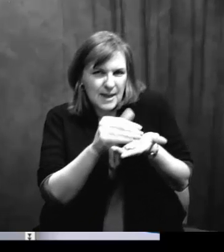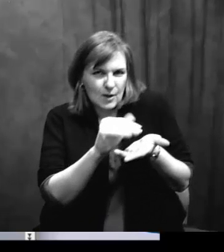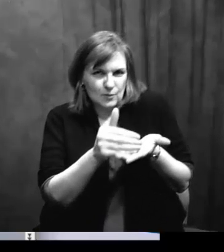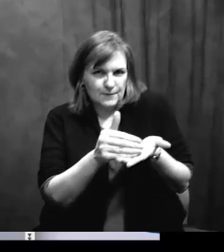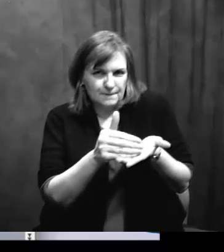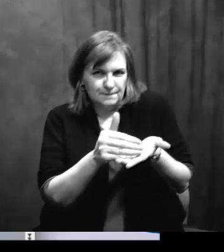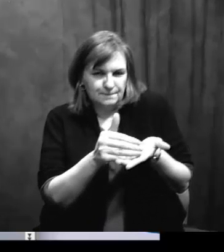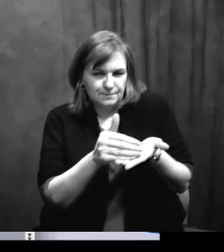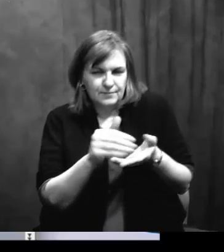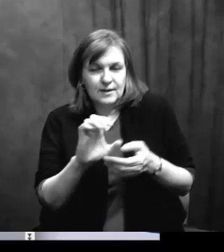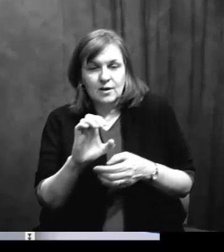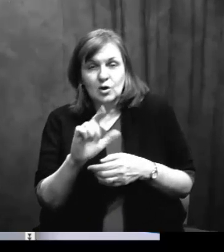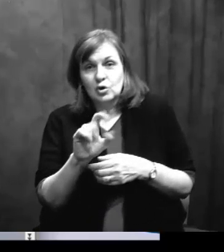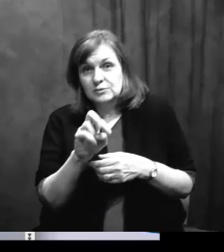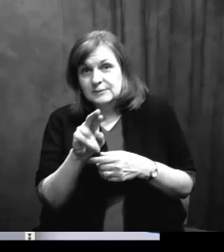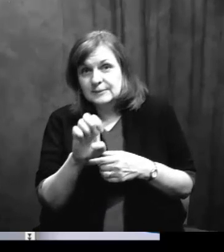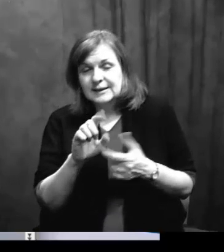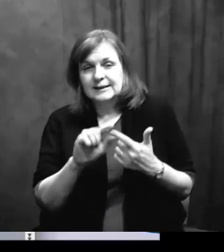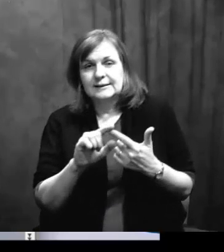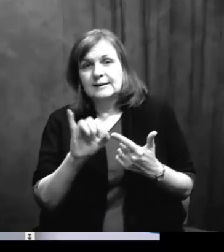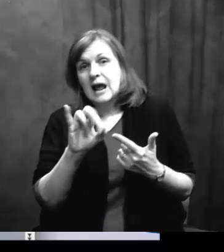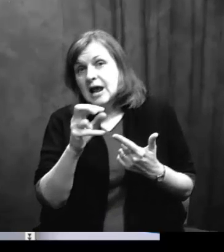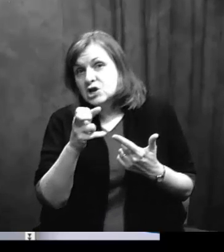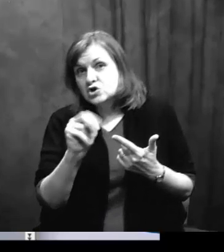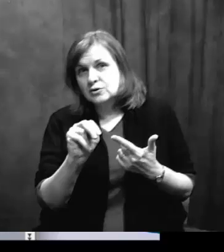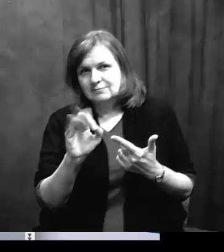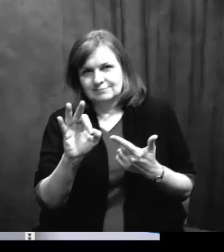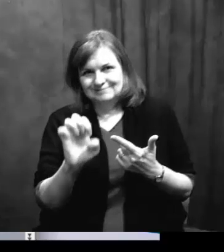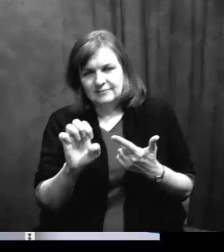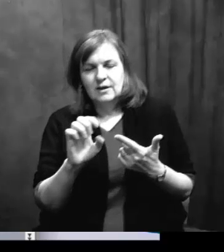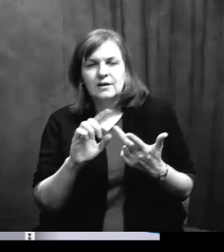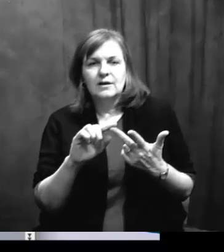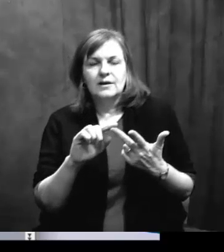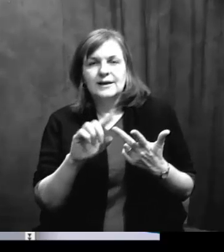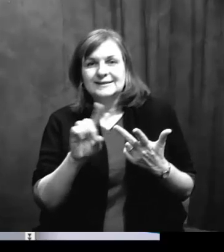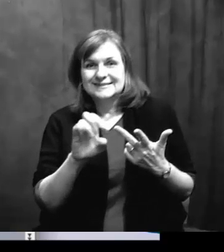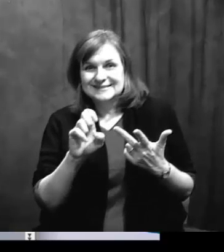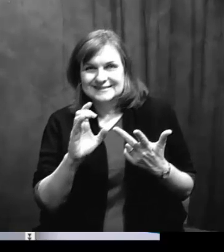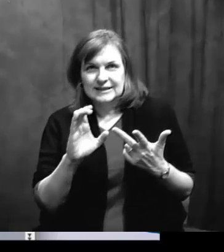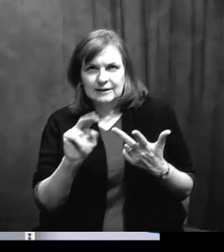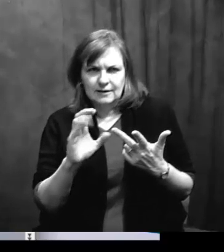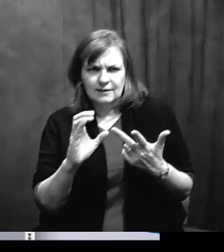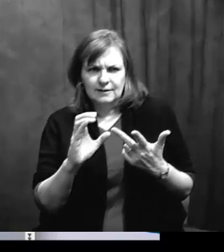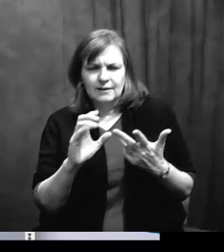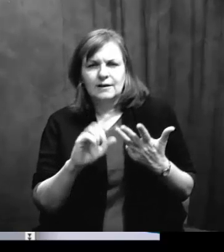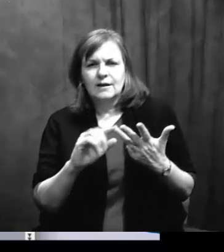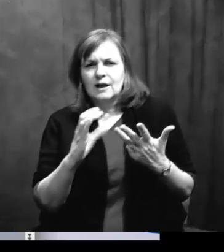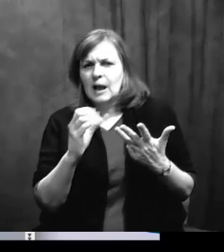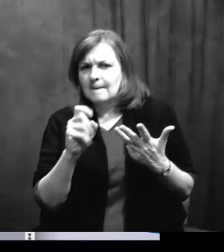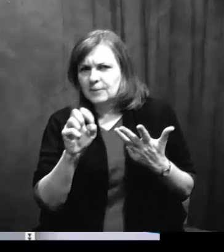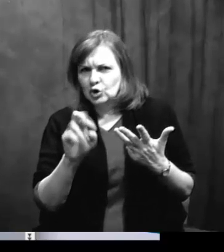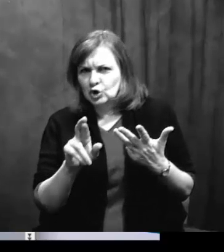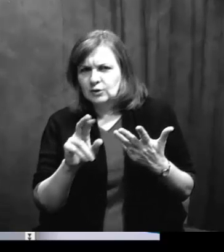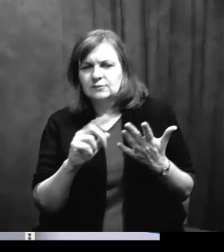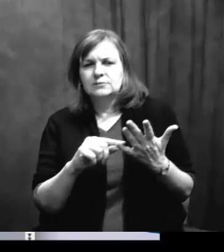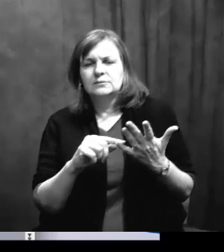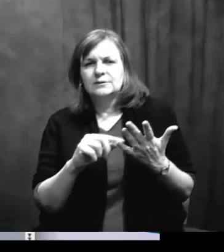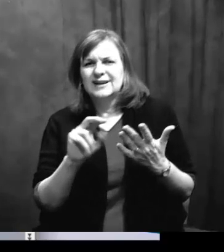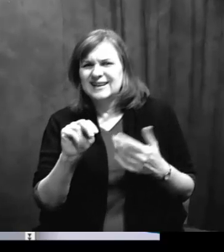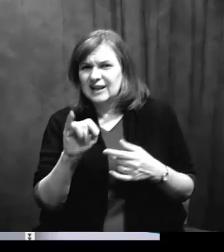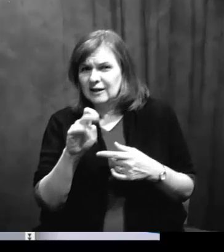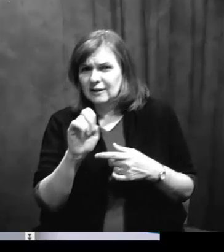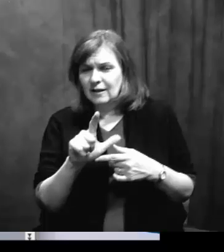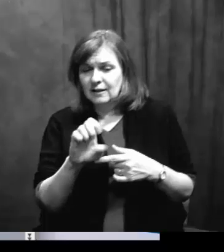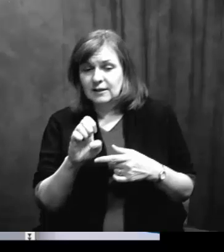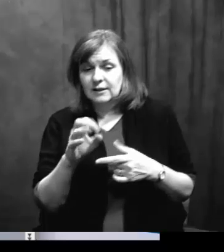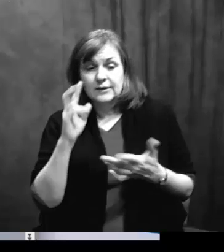very little of them. Chlorine and iron and so on. Zinc, copper, nickel. These are all